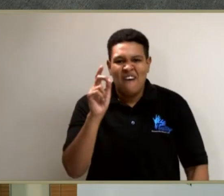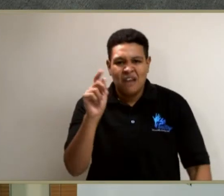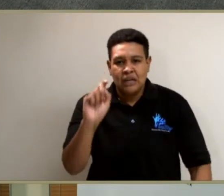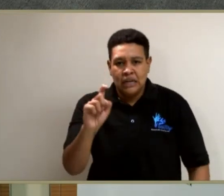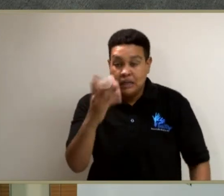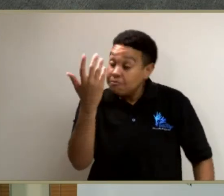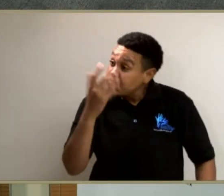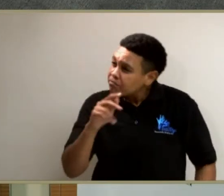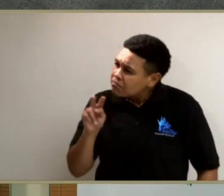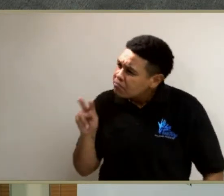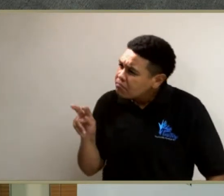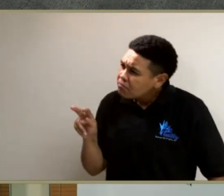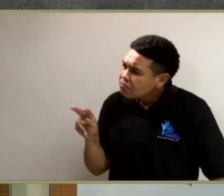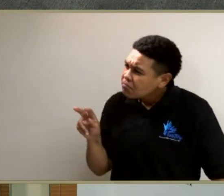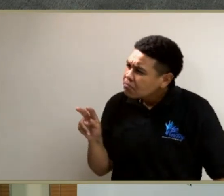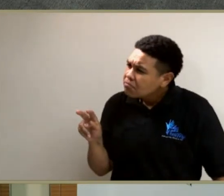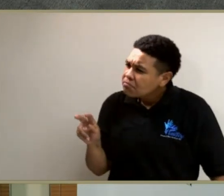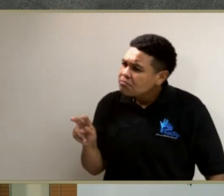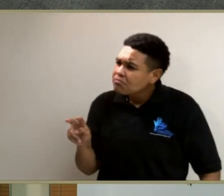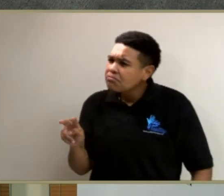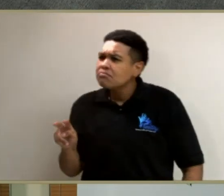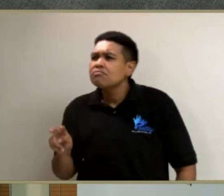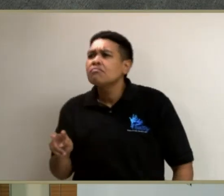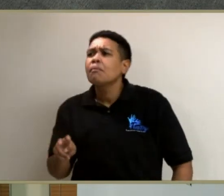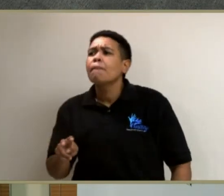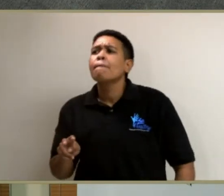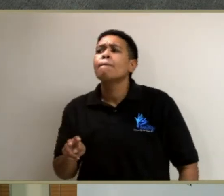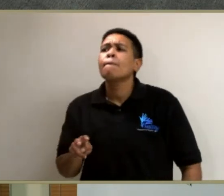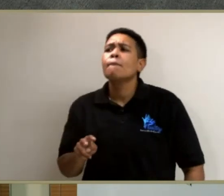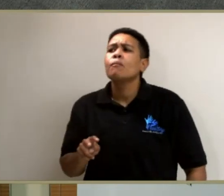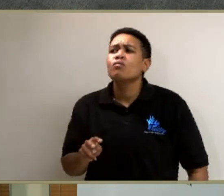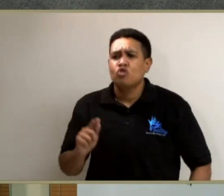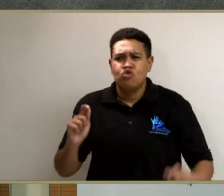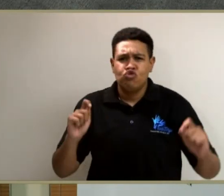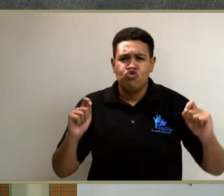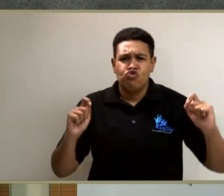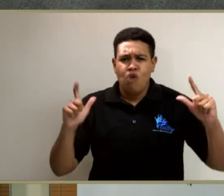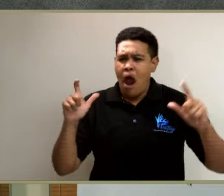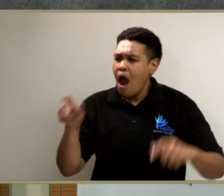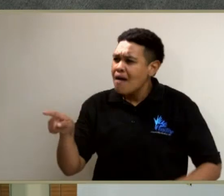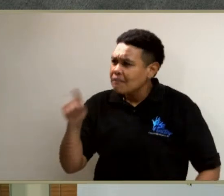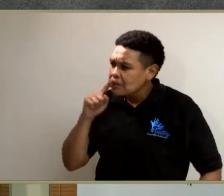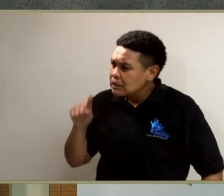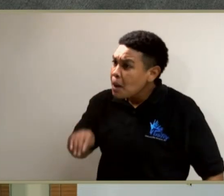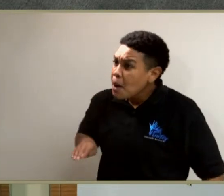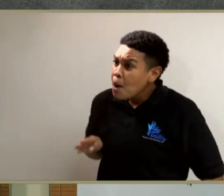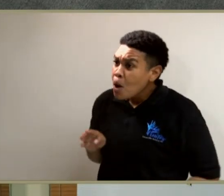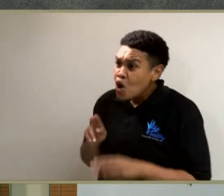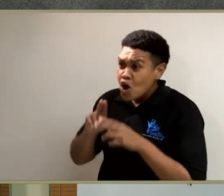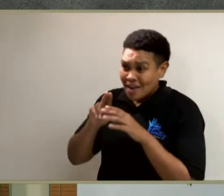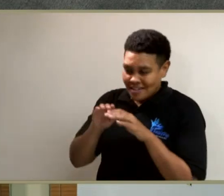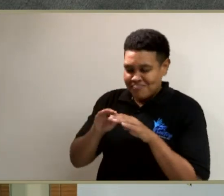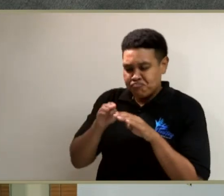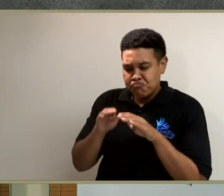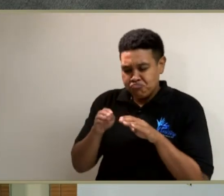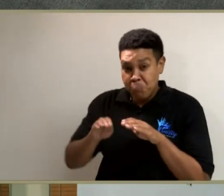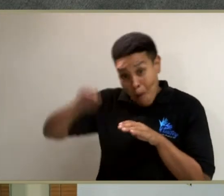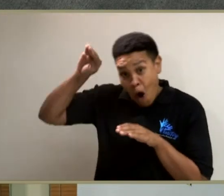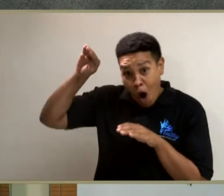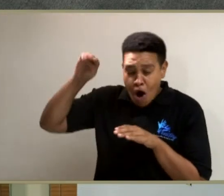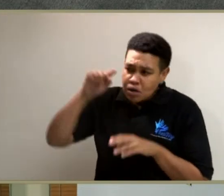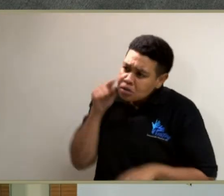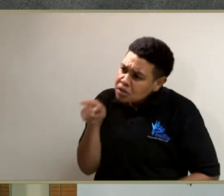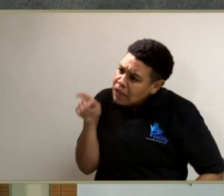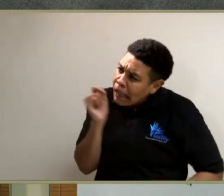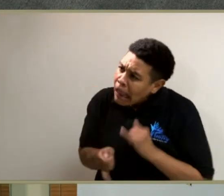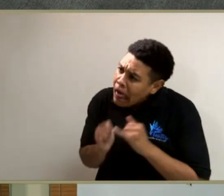And here is where you're seeing this spike at the end of the graph is showing the number of persons admitted that